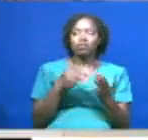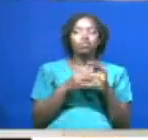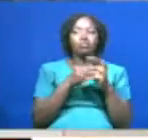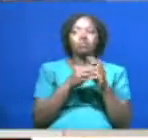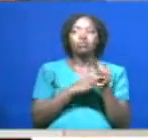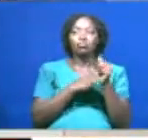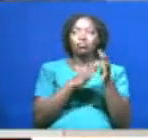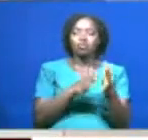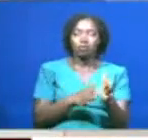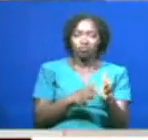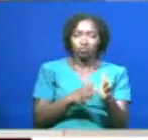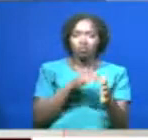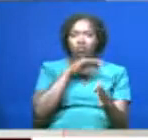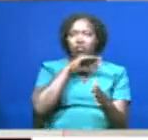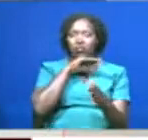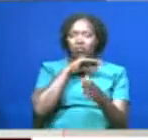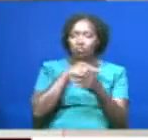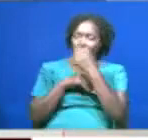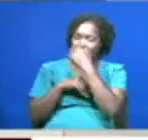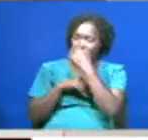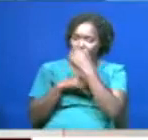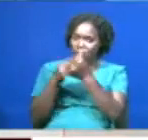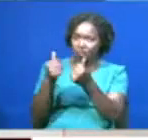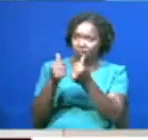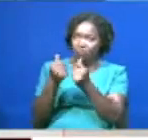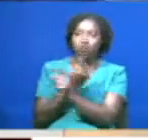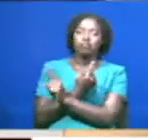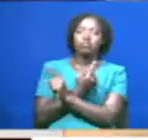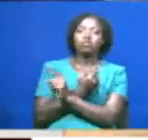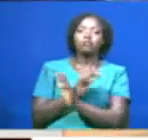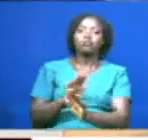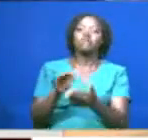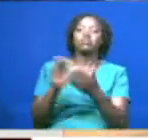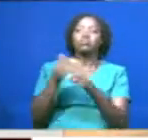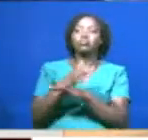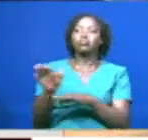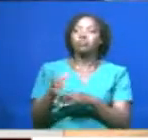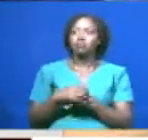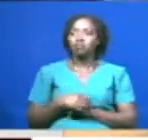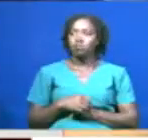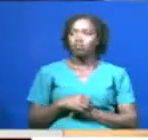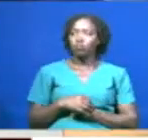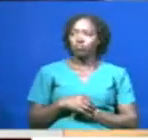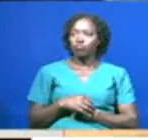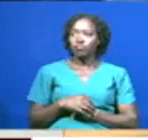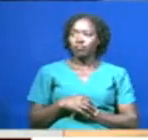Raila Odinga and President William Ruto to solve their differences to avoid more losses.